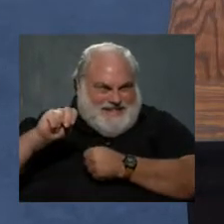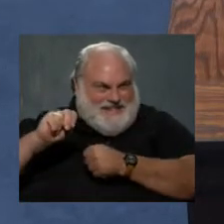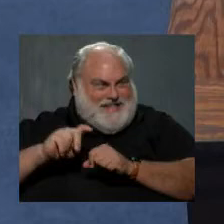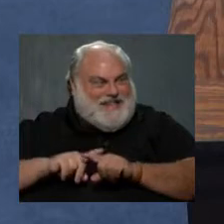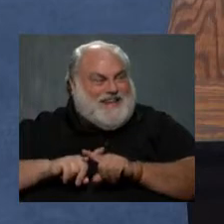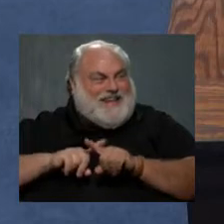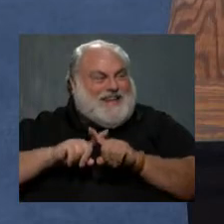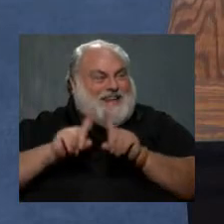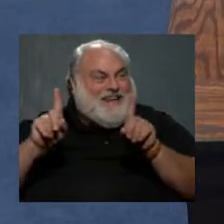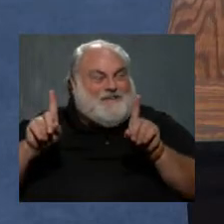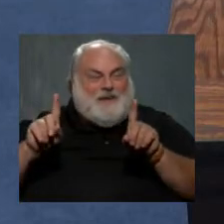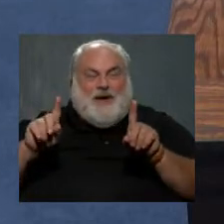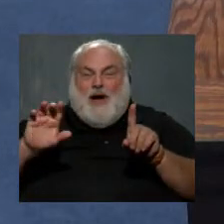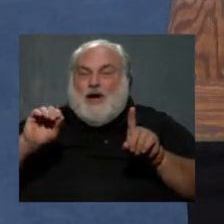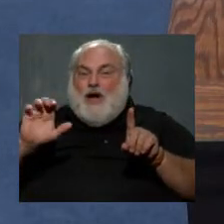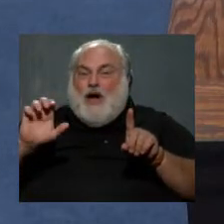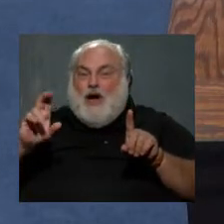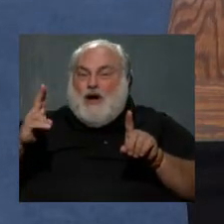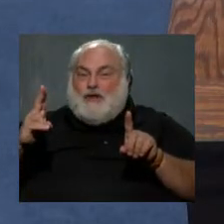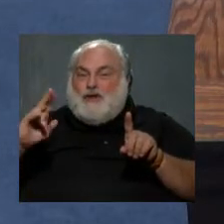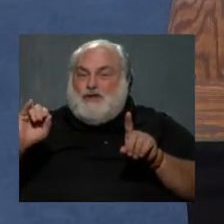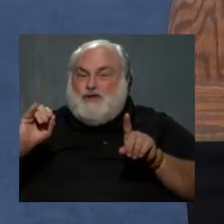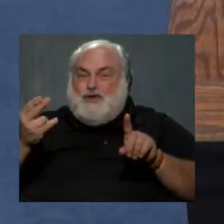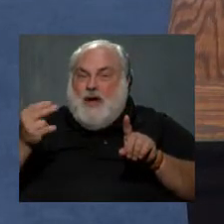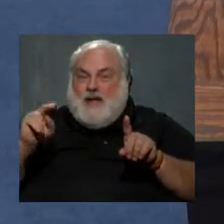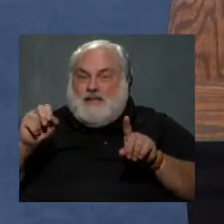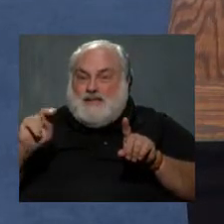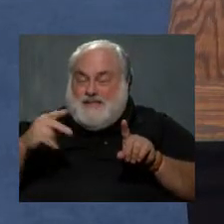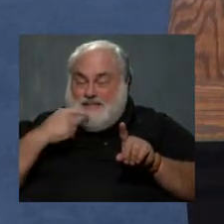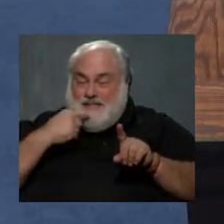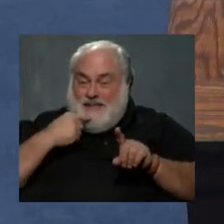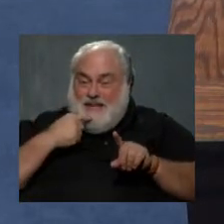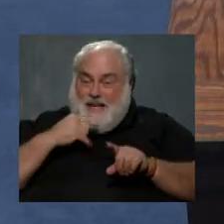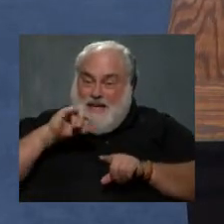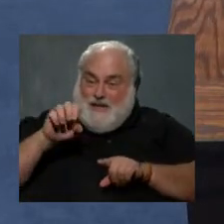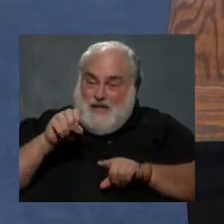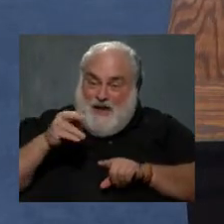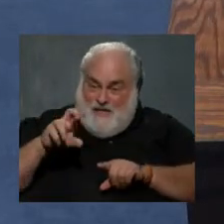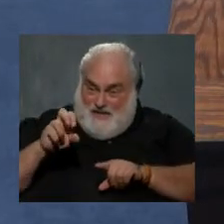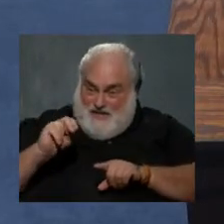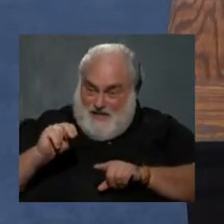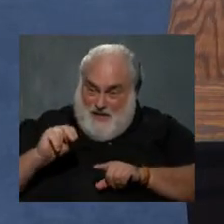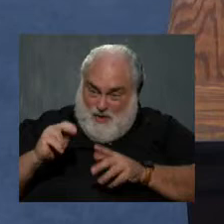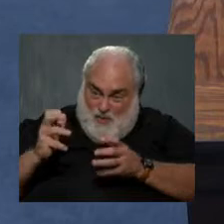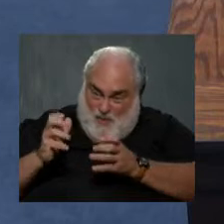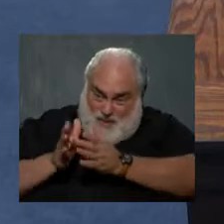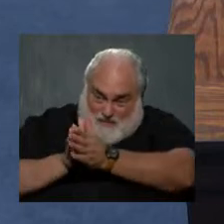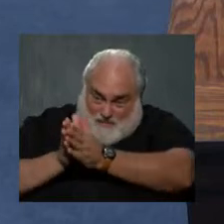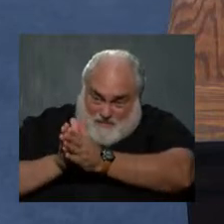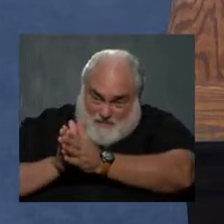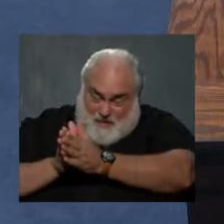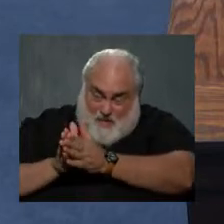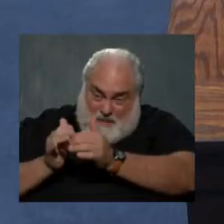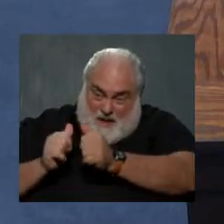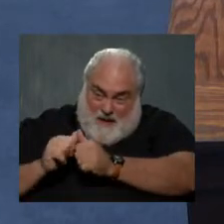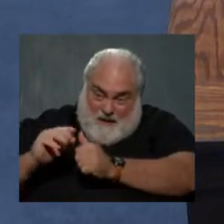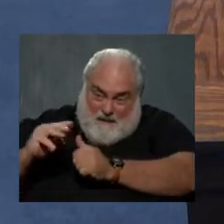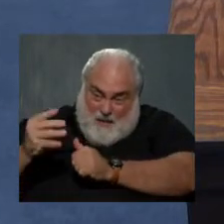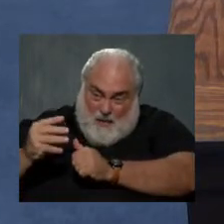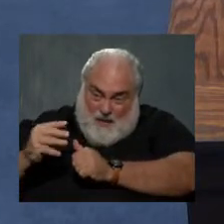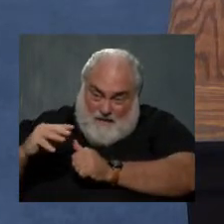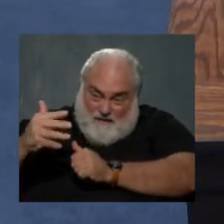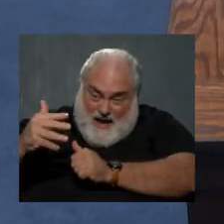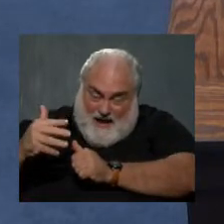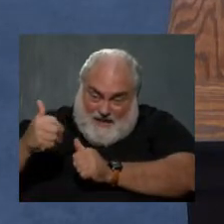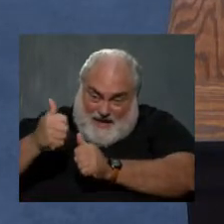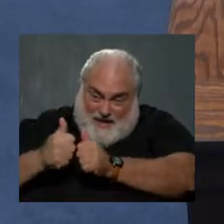But we, Coach Johnson said it. A few years ago, Jefferson was the team you wanted to play on in the league. If they scored 4 or 5 points a game,